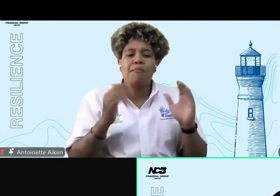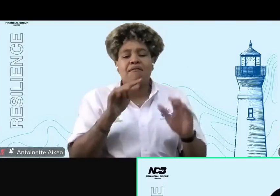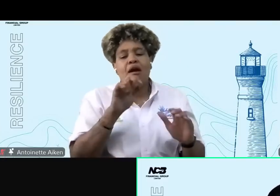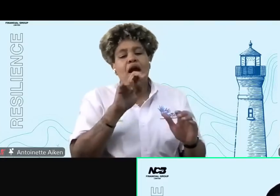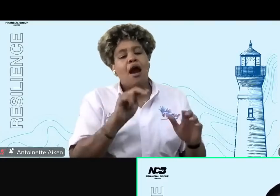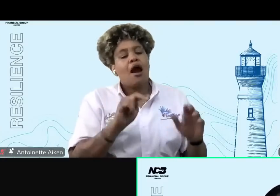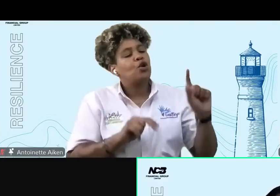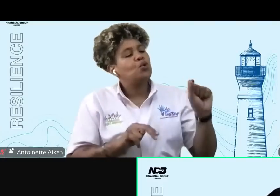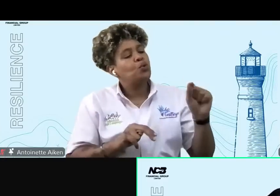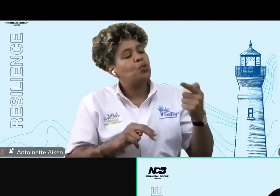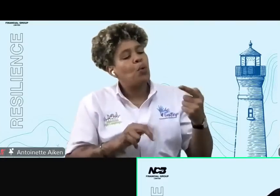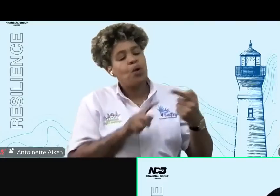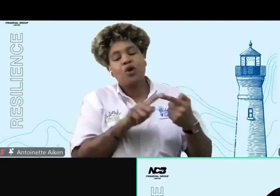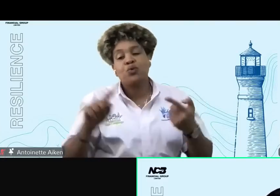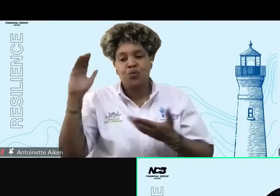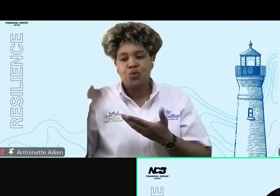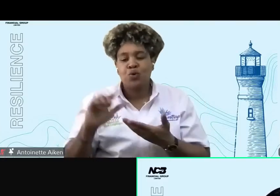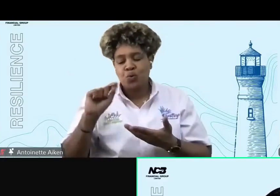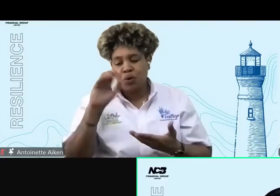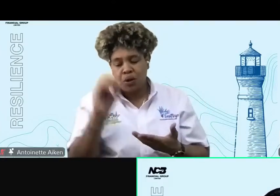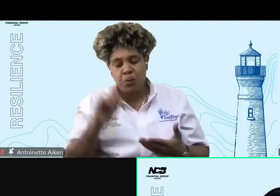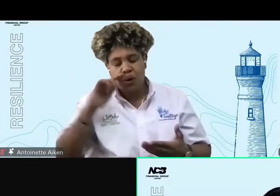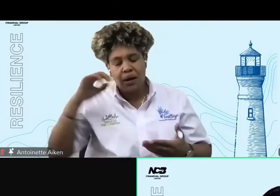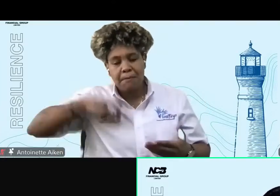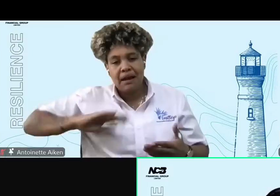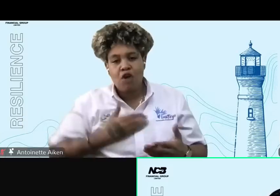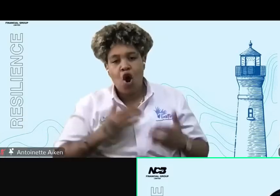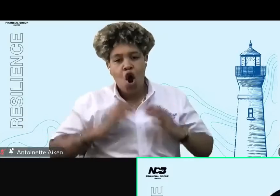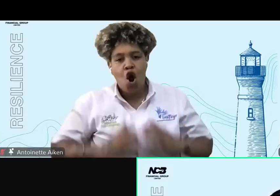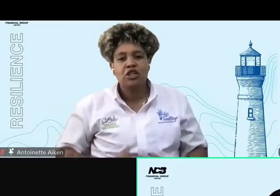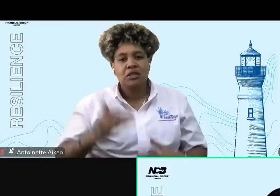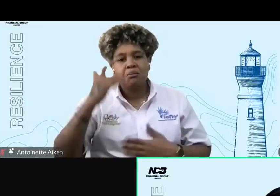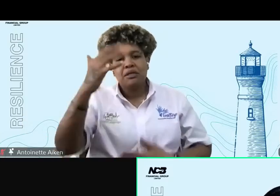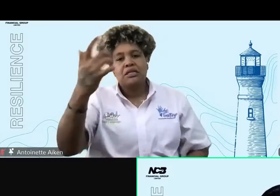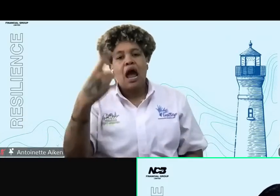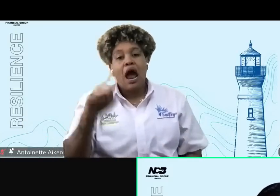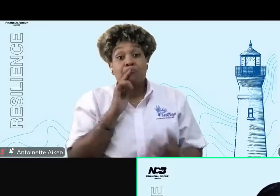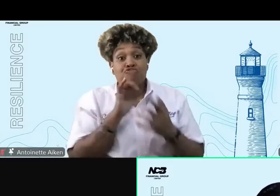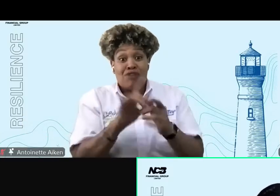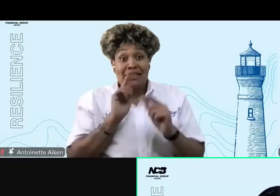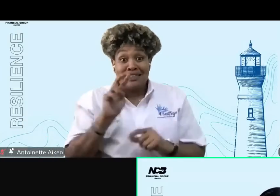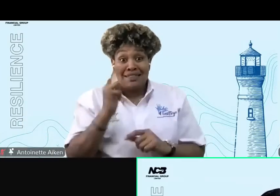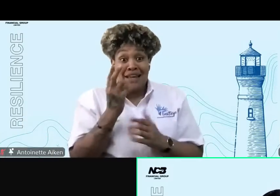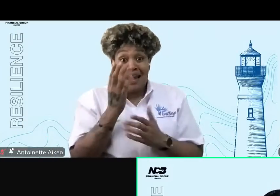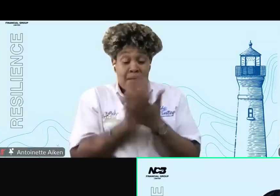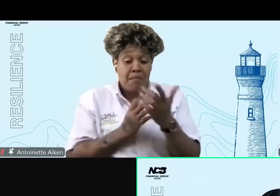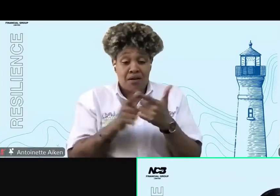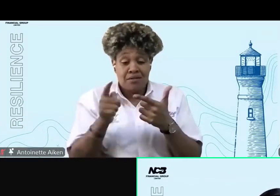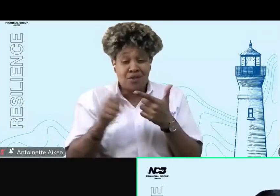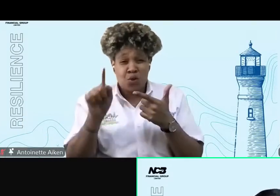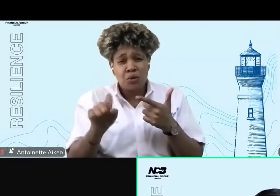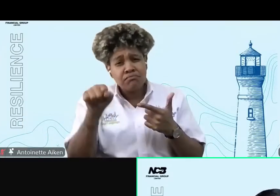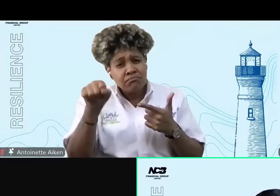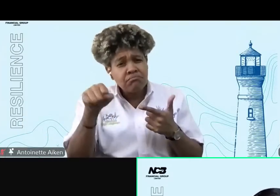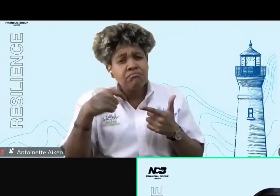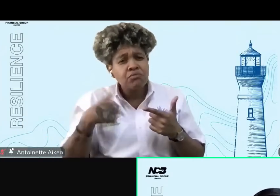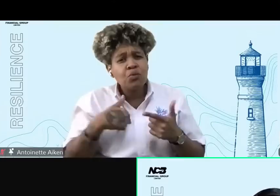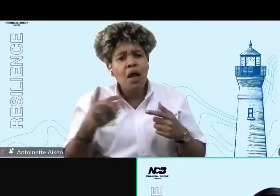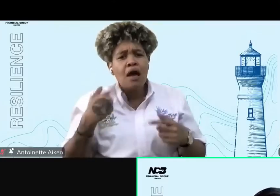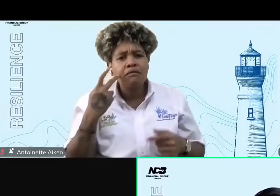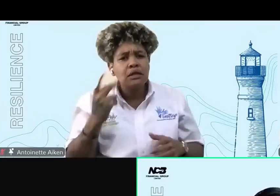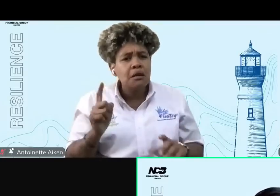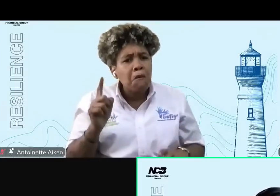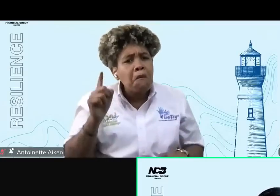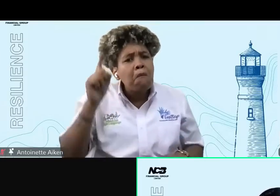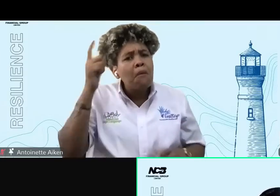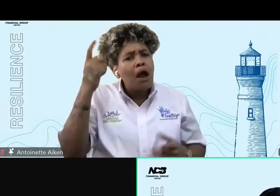to 20%. And that would benefit ultimately our customers. In terms of the second part of the question, yes, we have seen an uptick